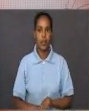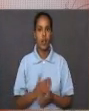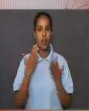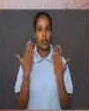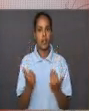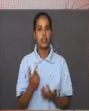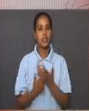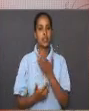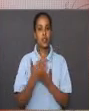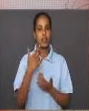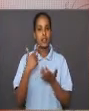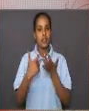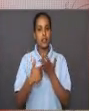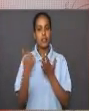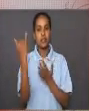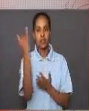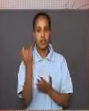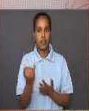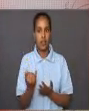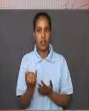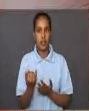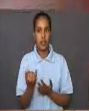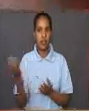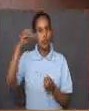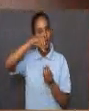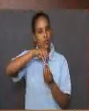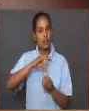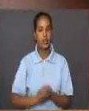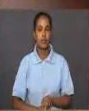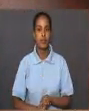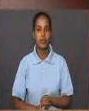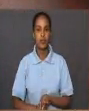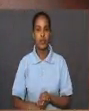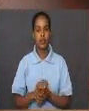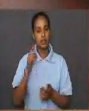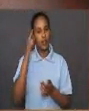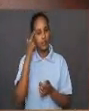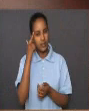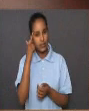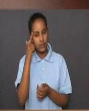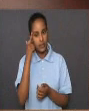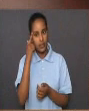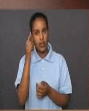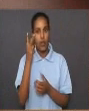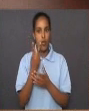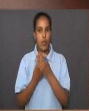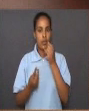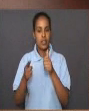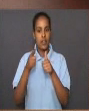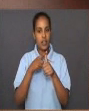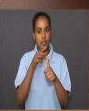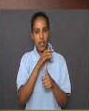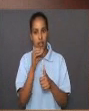Let us discuss this diagram a little further. As you can see, both the